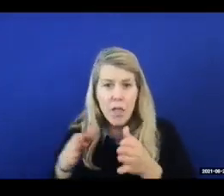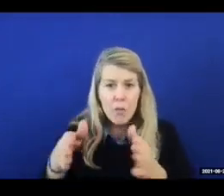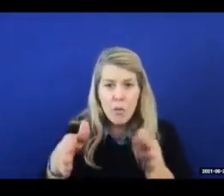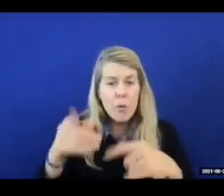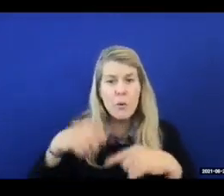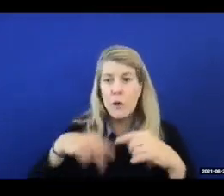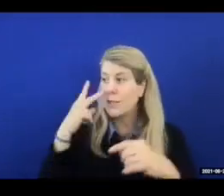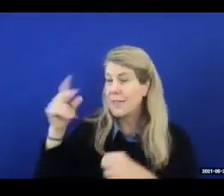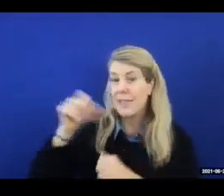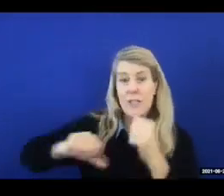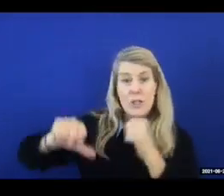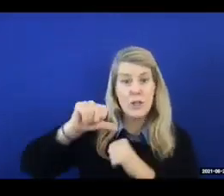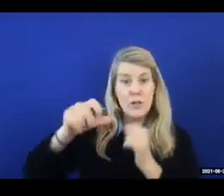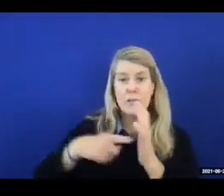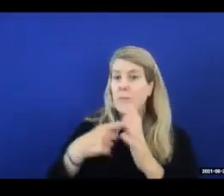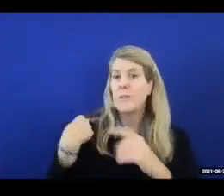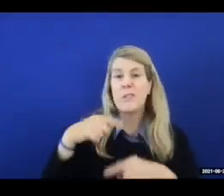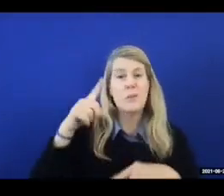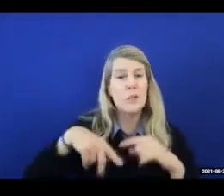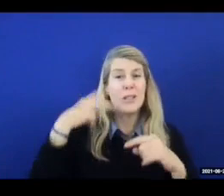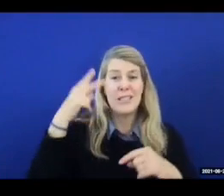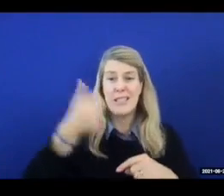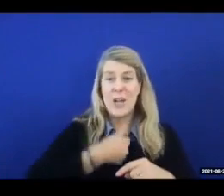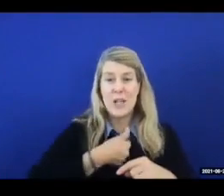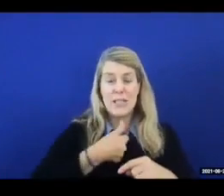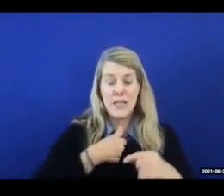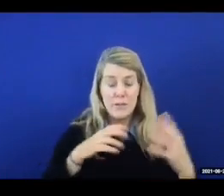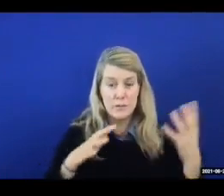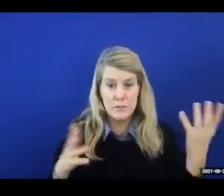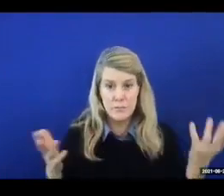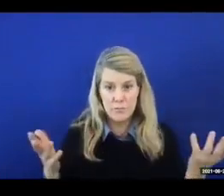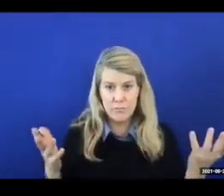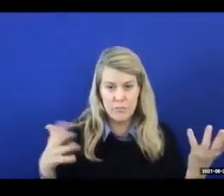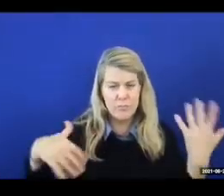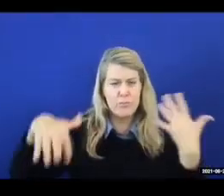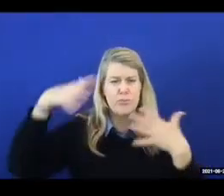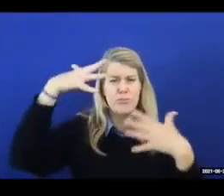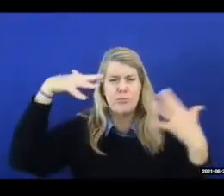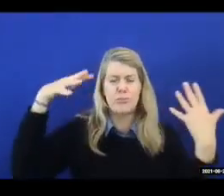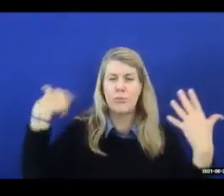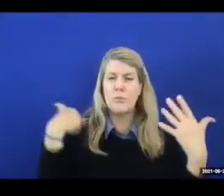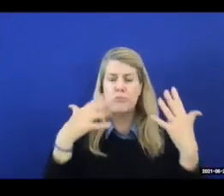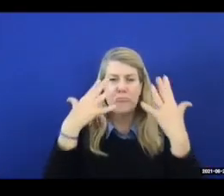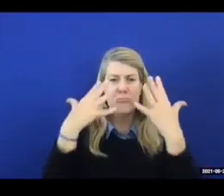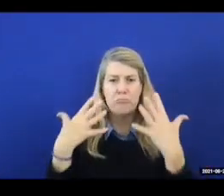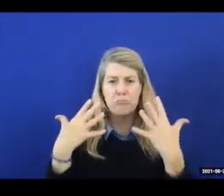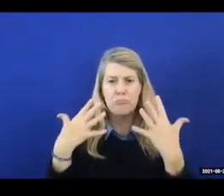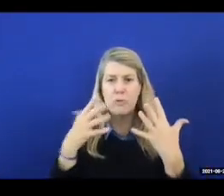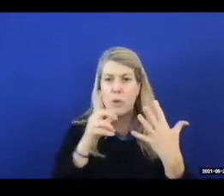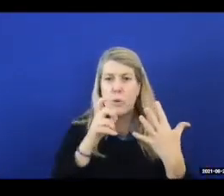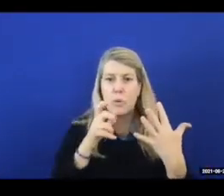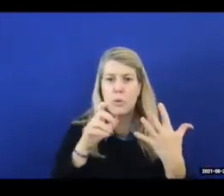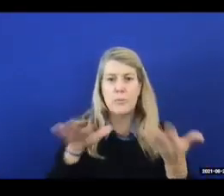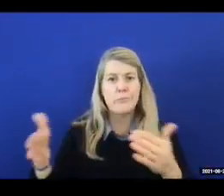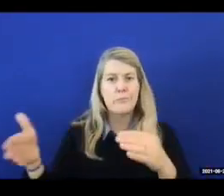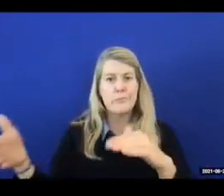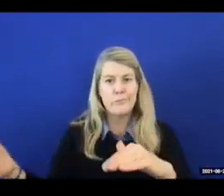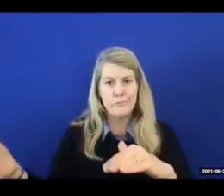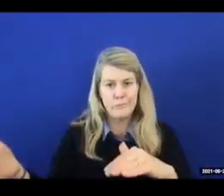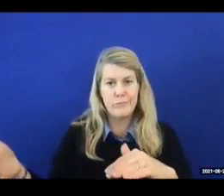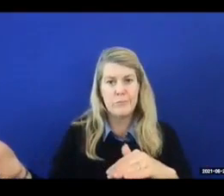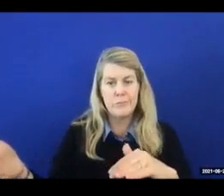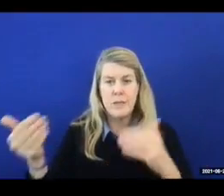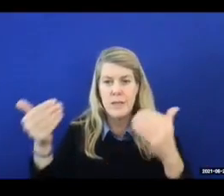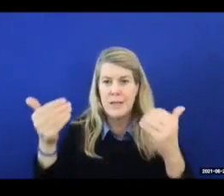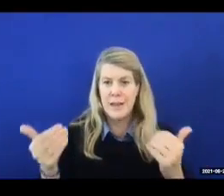sometimes we could not even see ourselves. We mourn those we love who are no longer with us now that